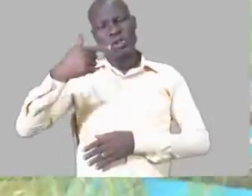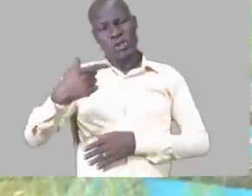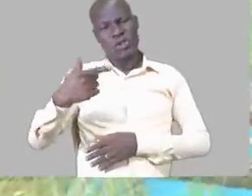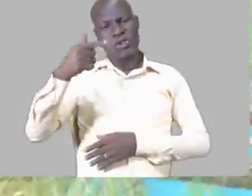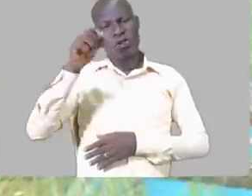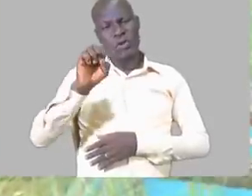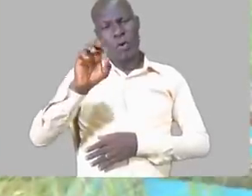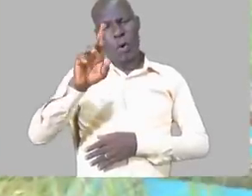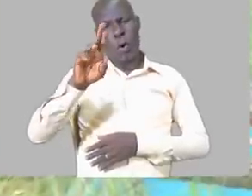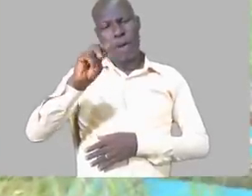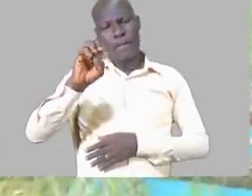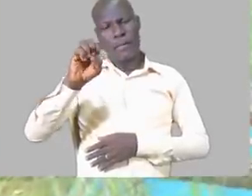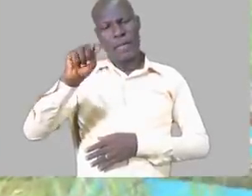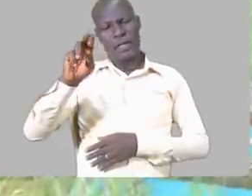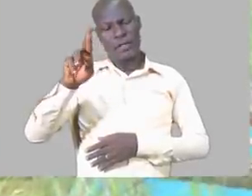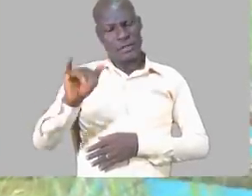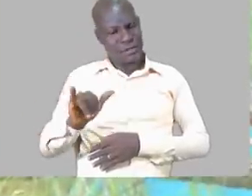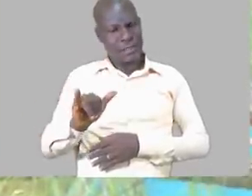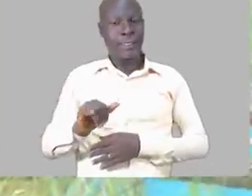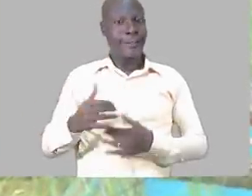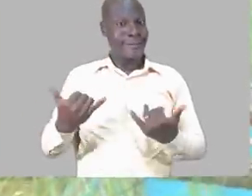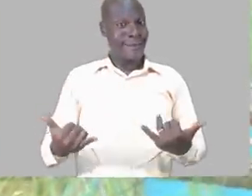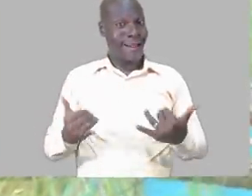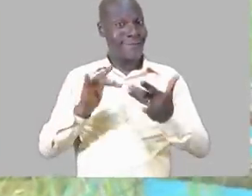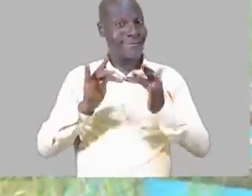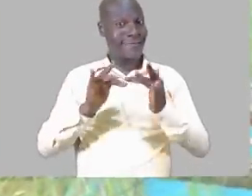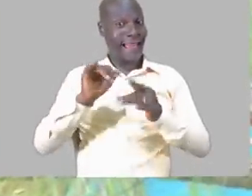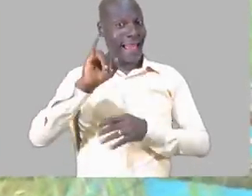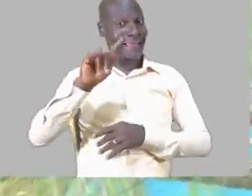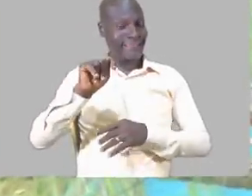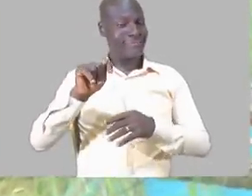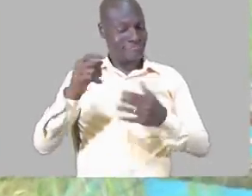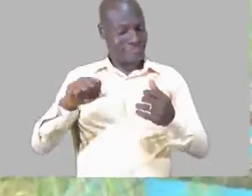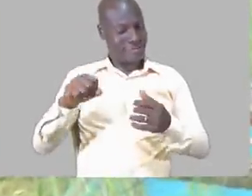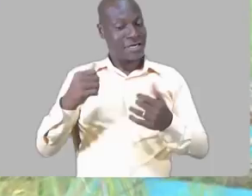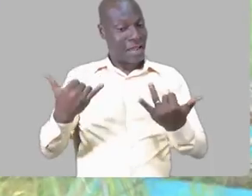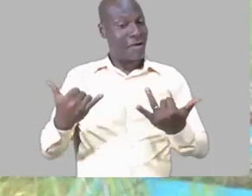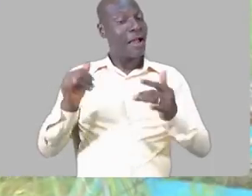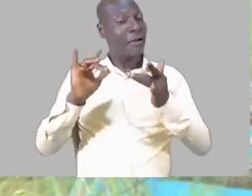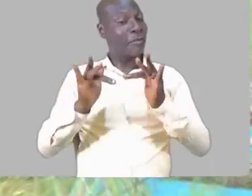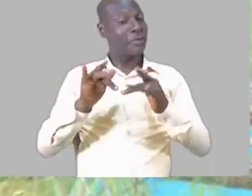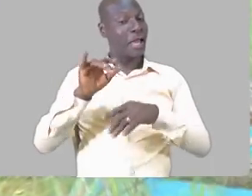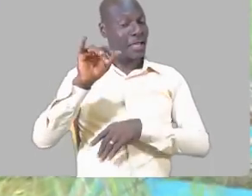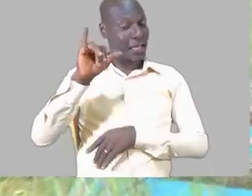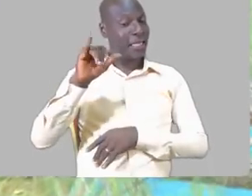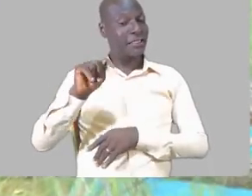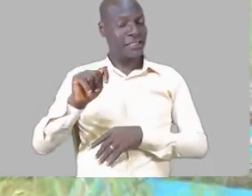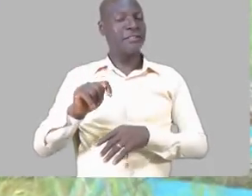Geometry, a very, very good. And a IT, an abaso, and yasam get to a gra. But my main control